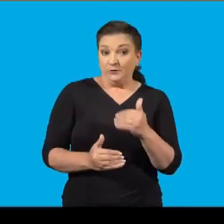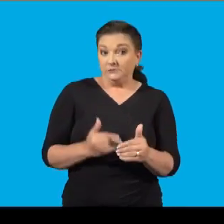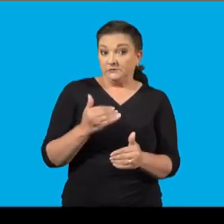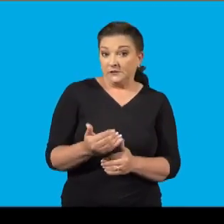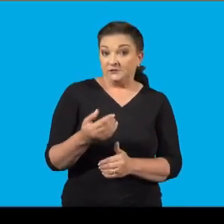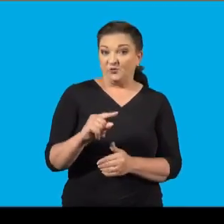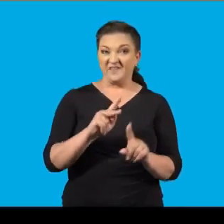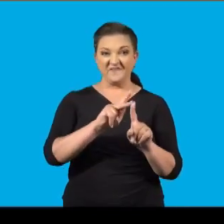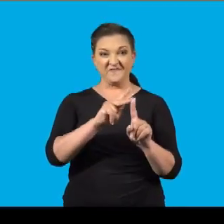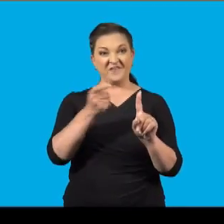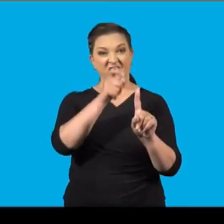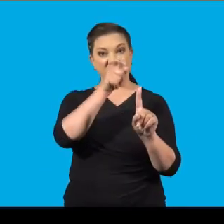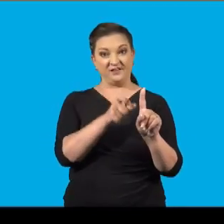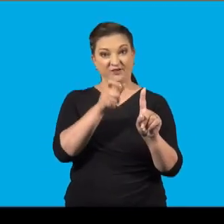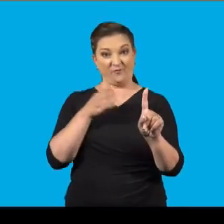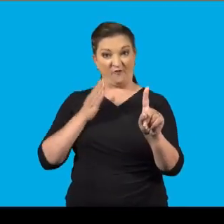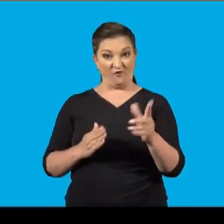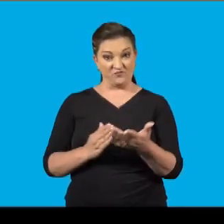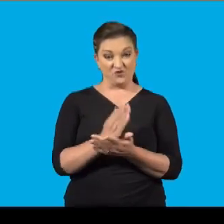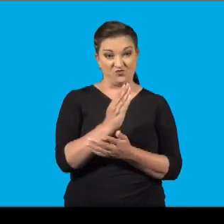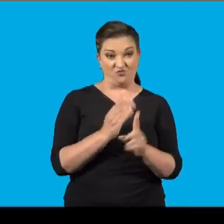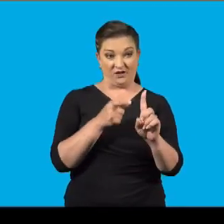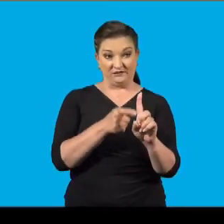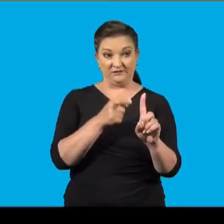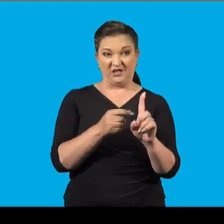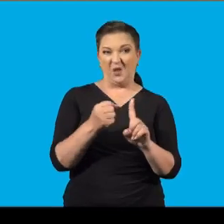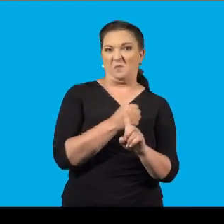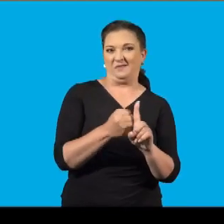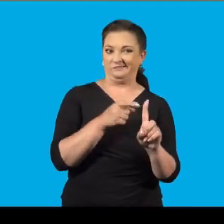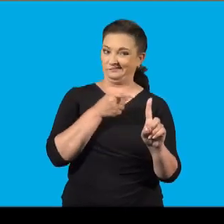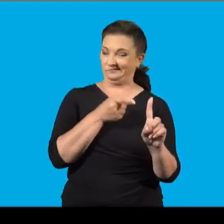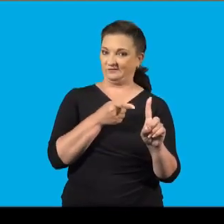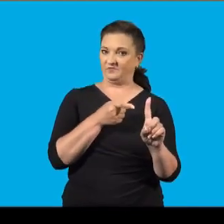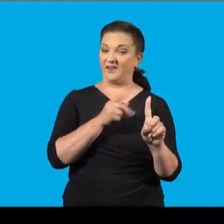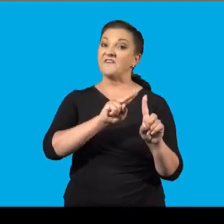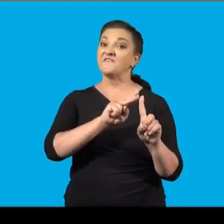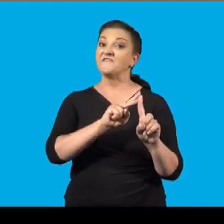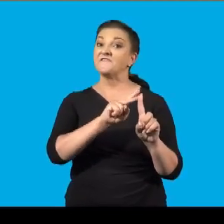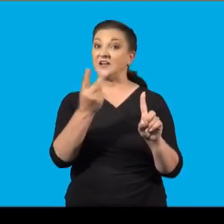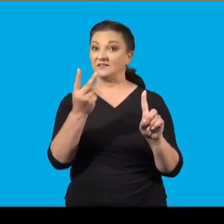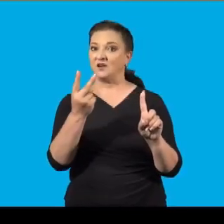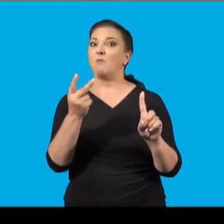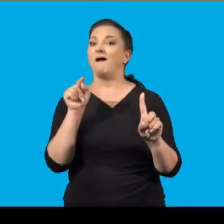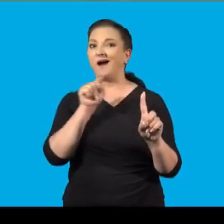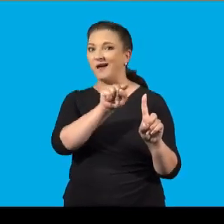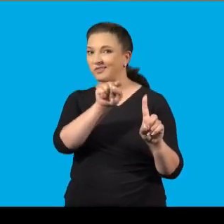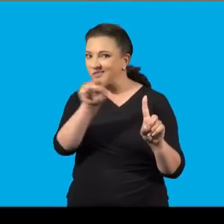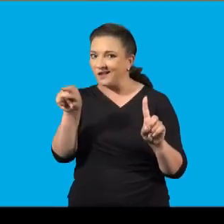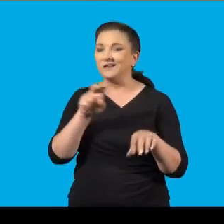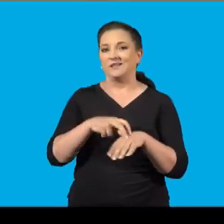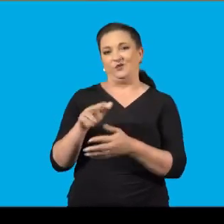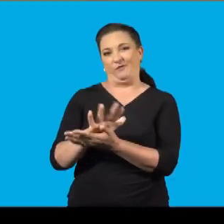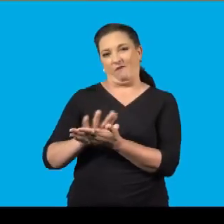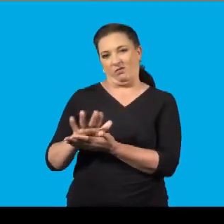which victims of human rights abuses would have to forgive. So this word forgiveness is